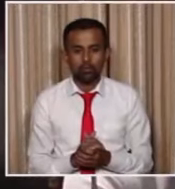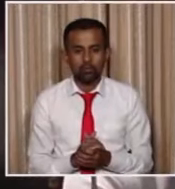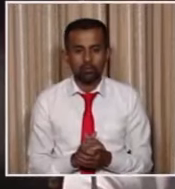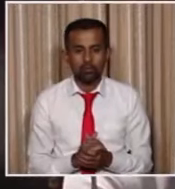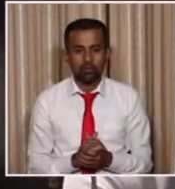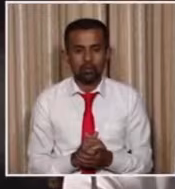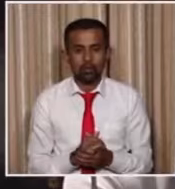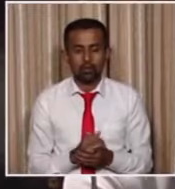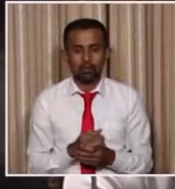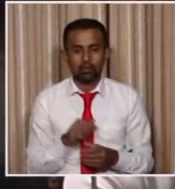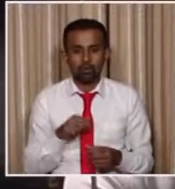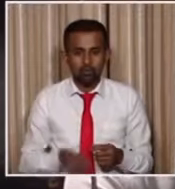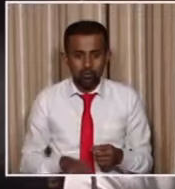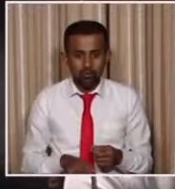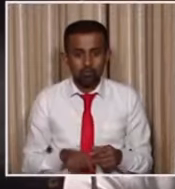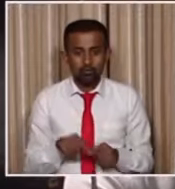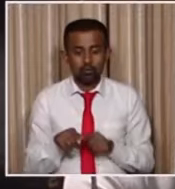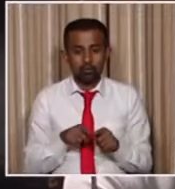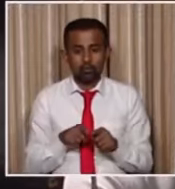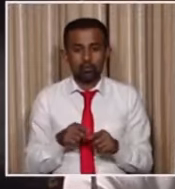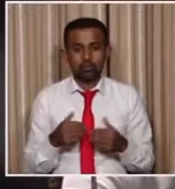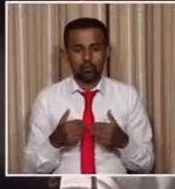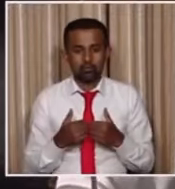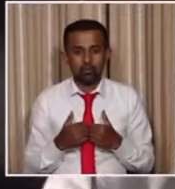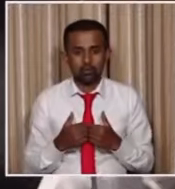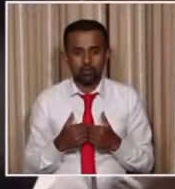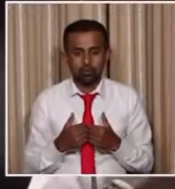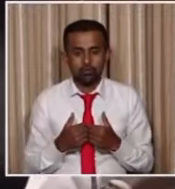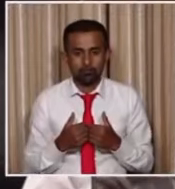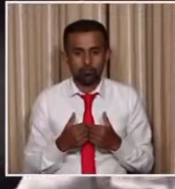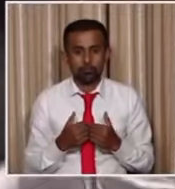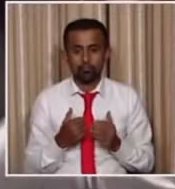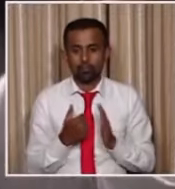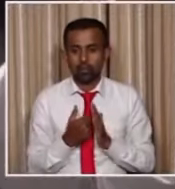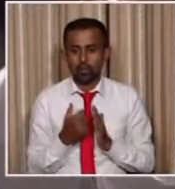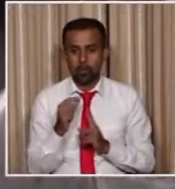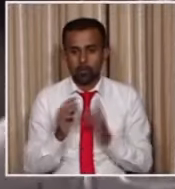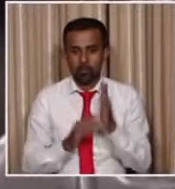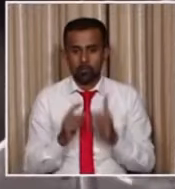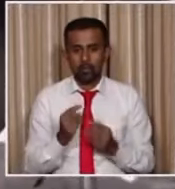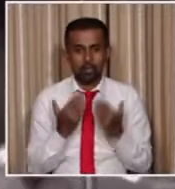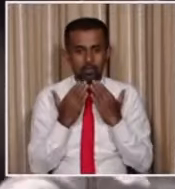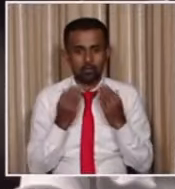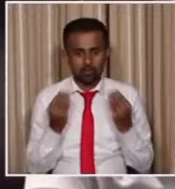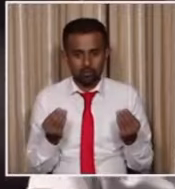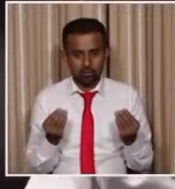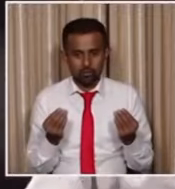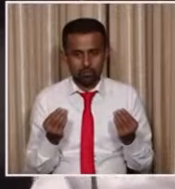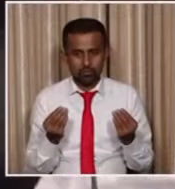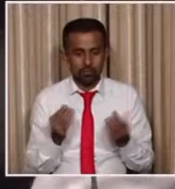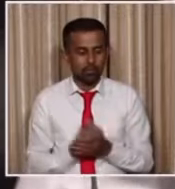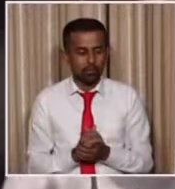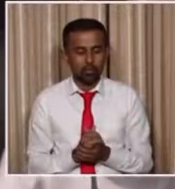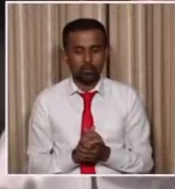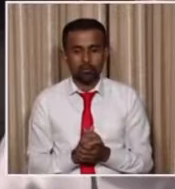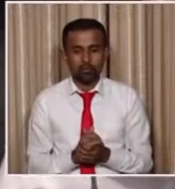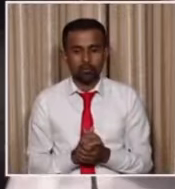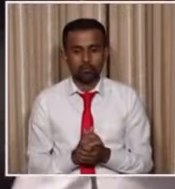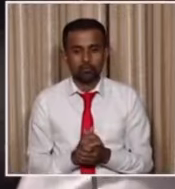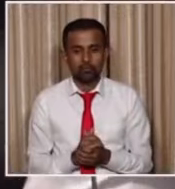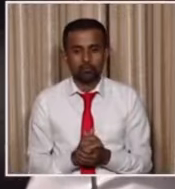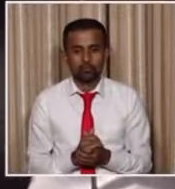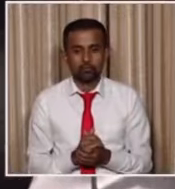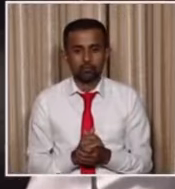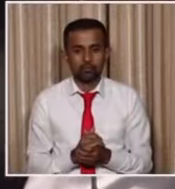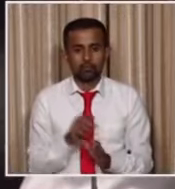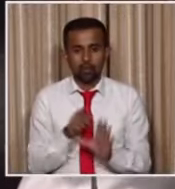I would like to take this opportunity to thank Honorable Minister. During that last year of time period, actually